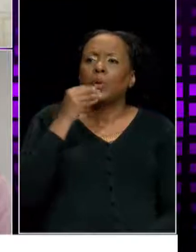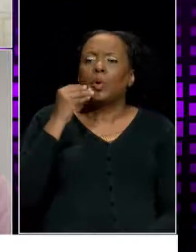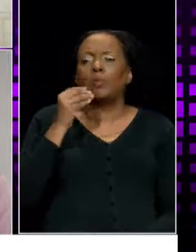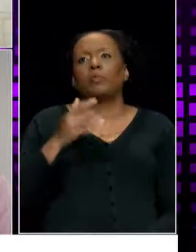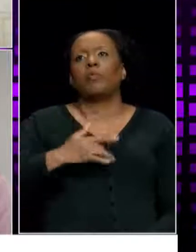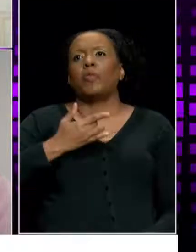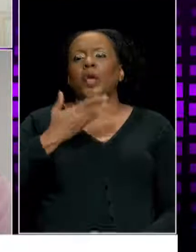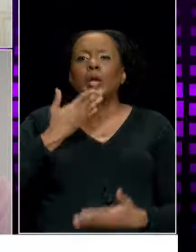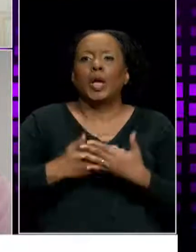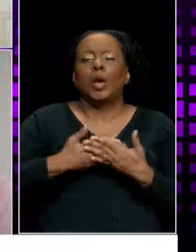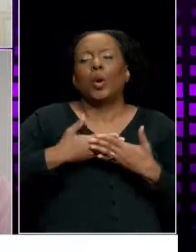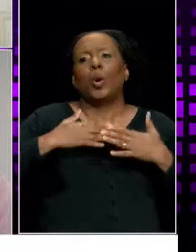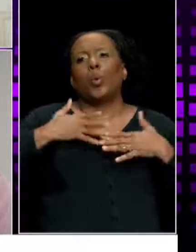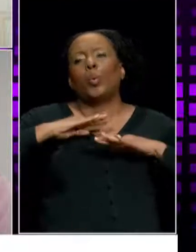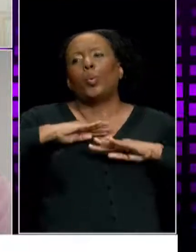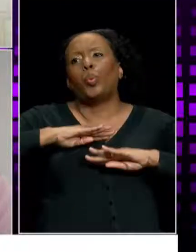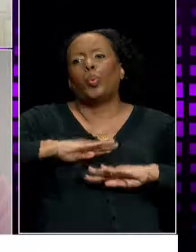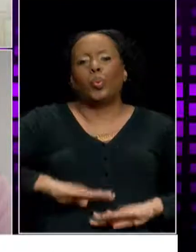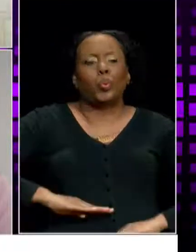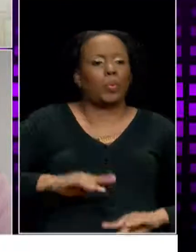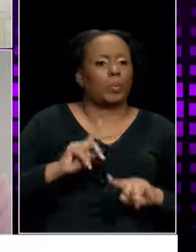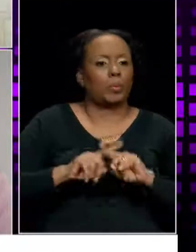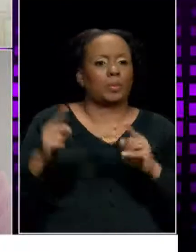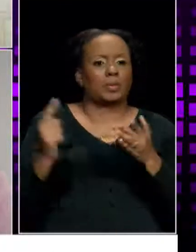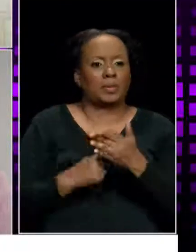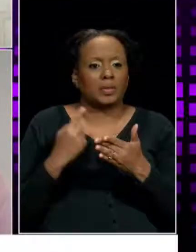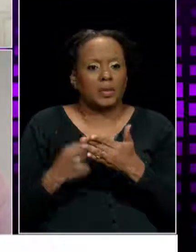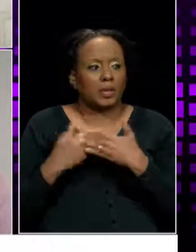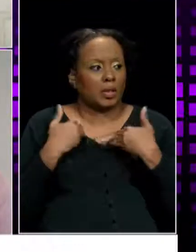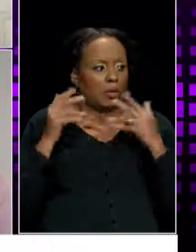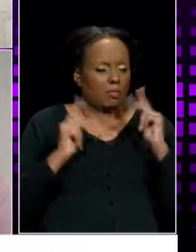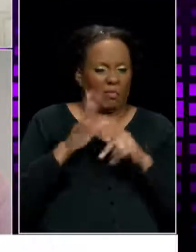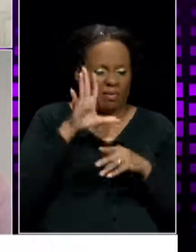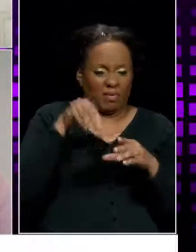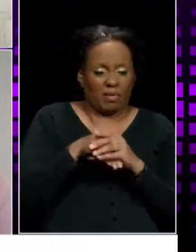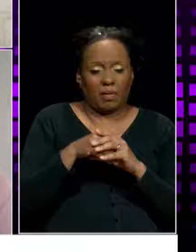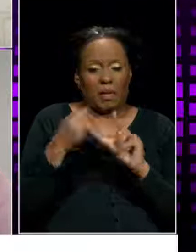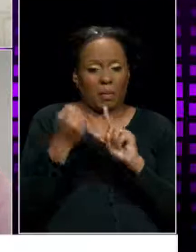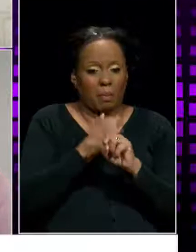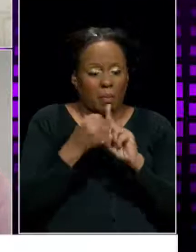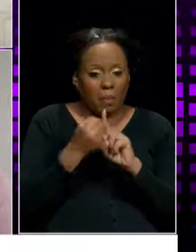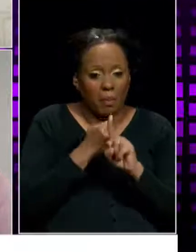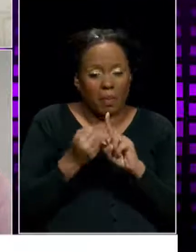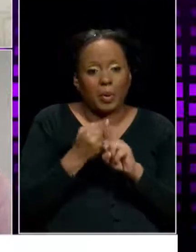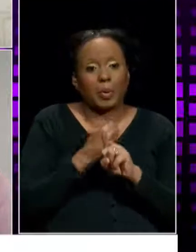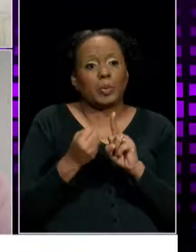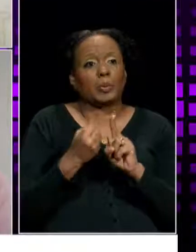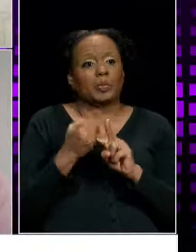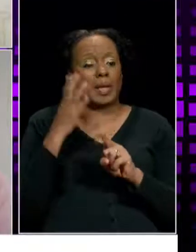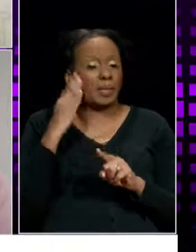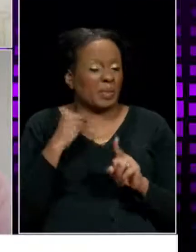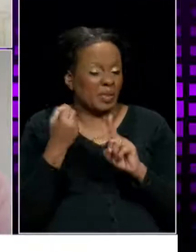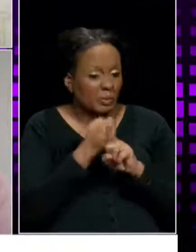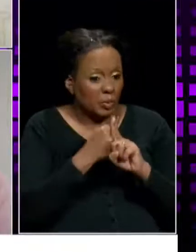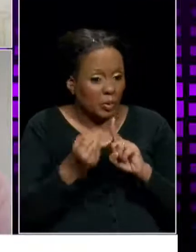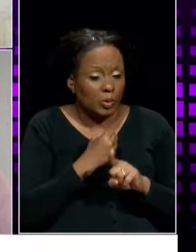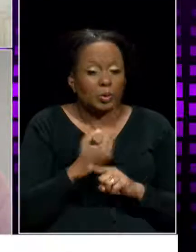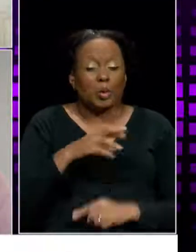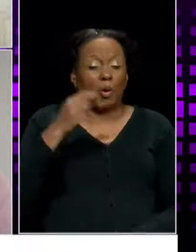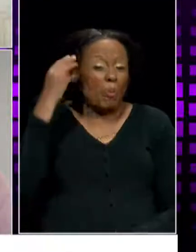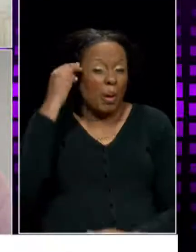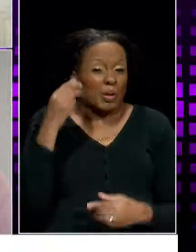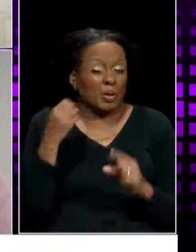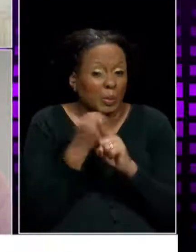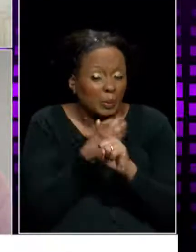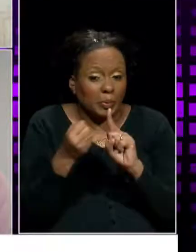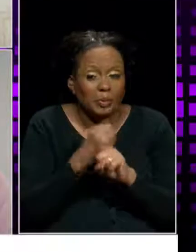you have some young persons who are trapped in sometimes abusive situations, whether it's physical, mental, emotional abuse. Khadija, I just want you to